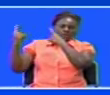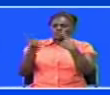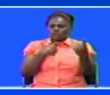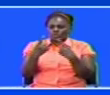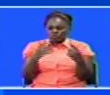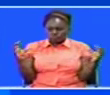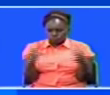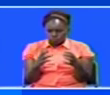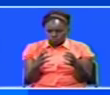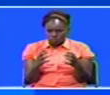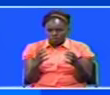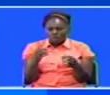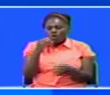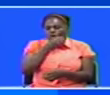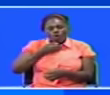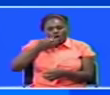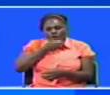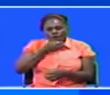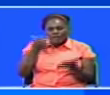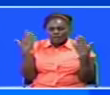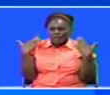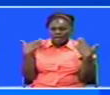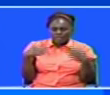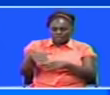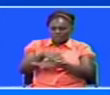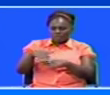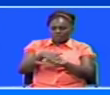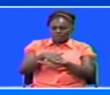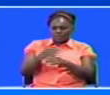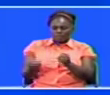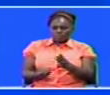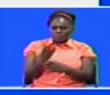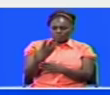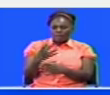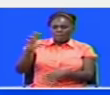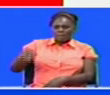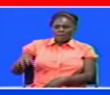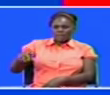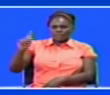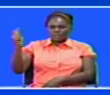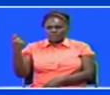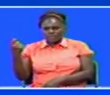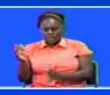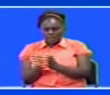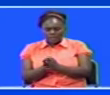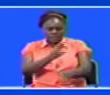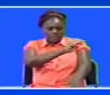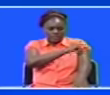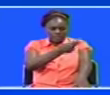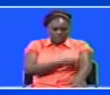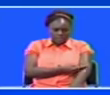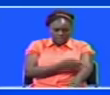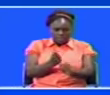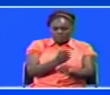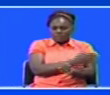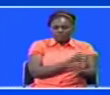telecommunications, oil and gas in Africa, including emerging high-growth markets of Kenya and Nigeria. Prior